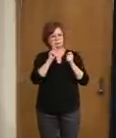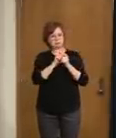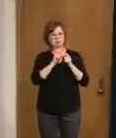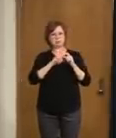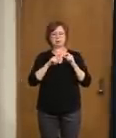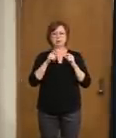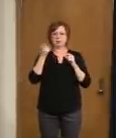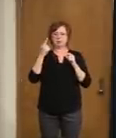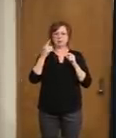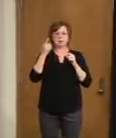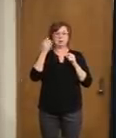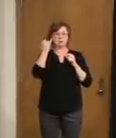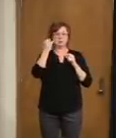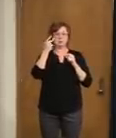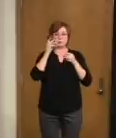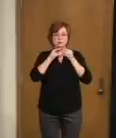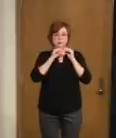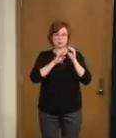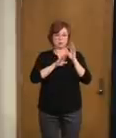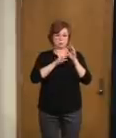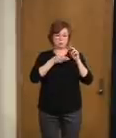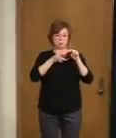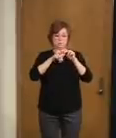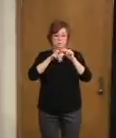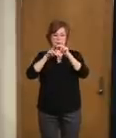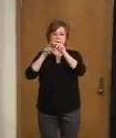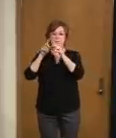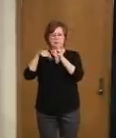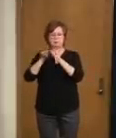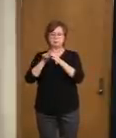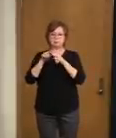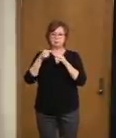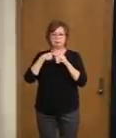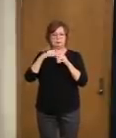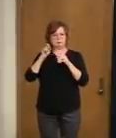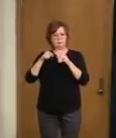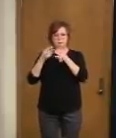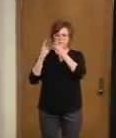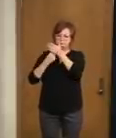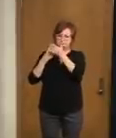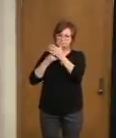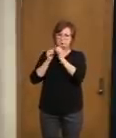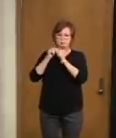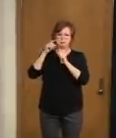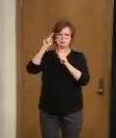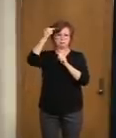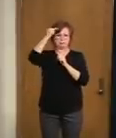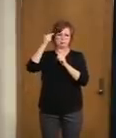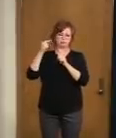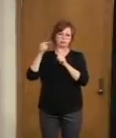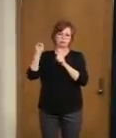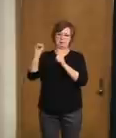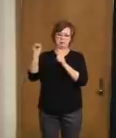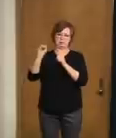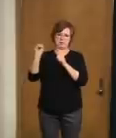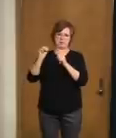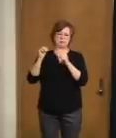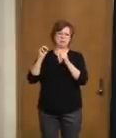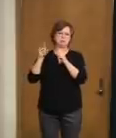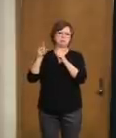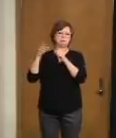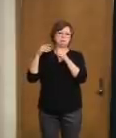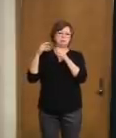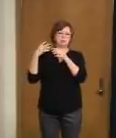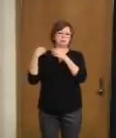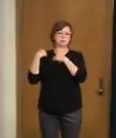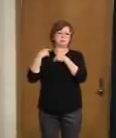Merriman, about additional measures which may be required next week. And this is really a critical time for us to